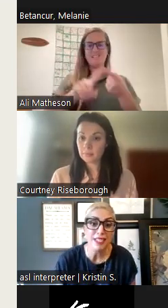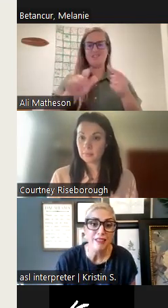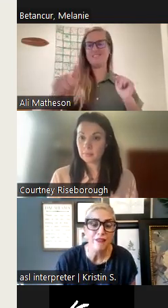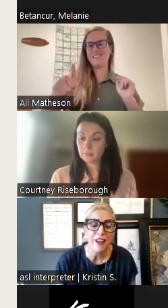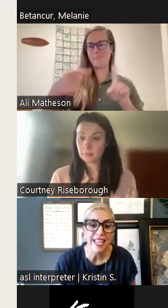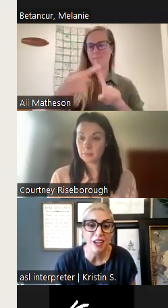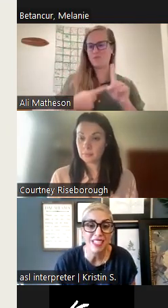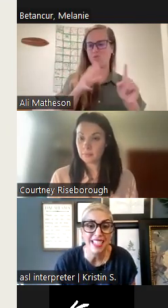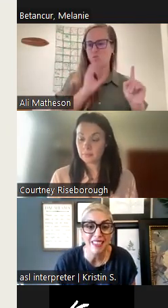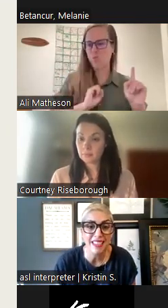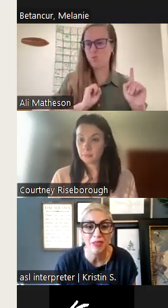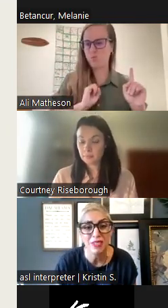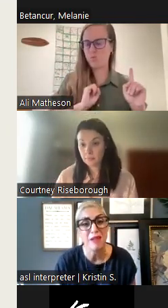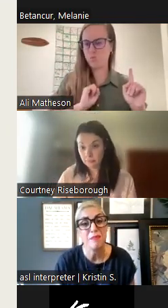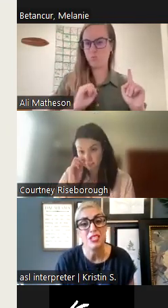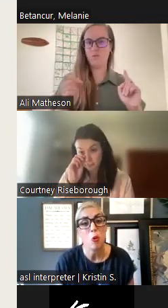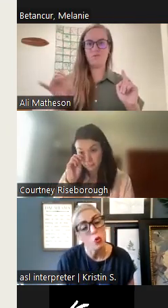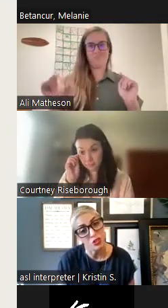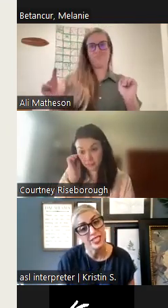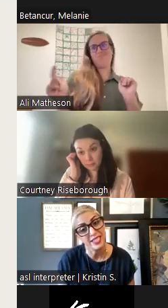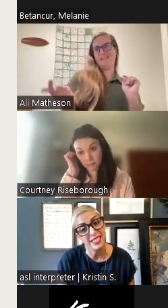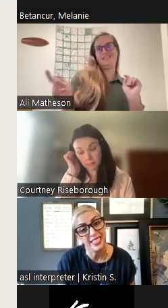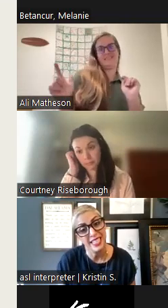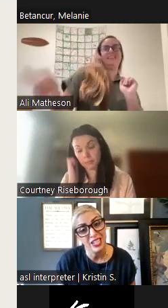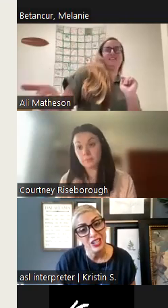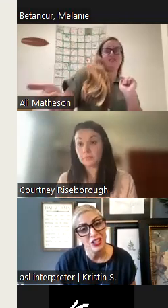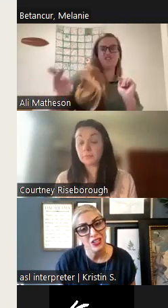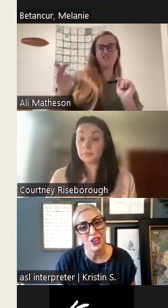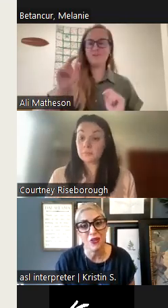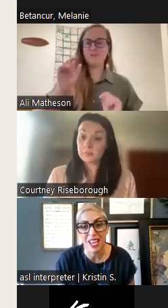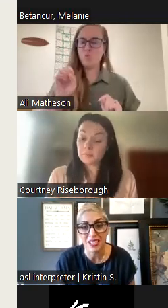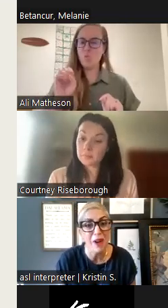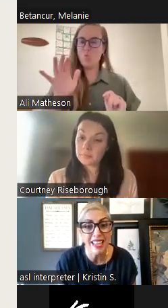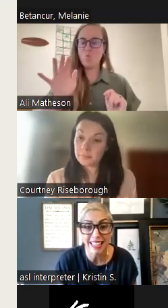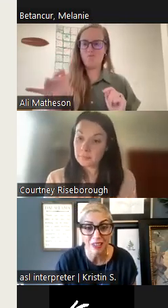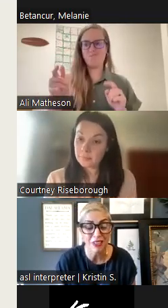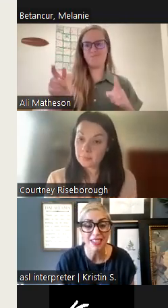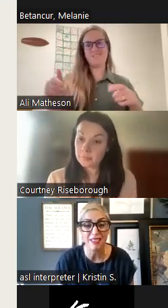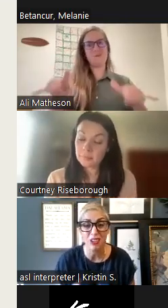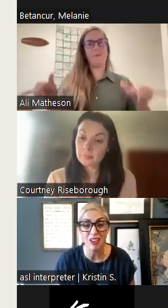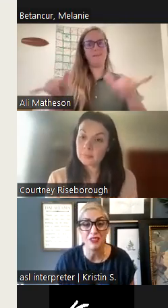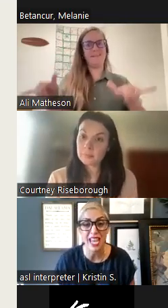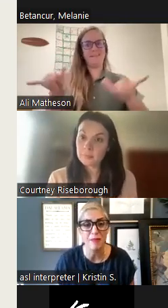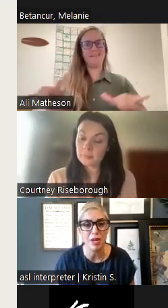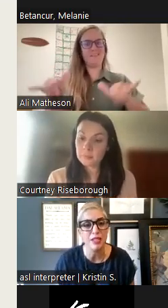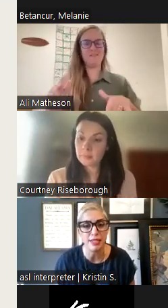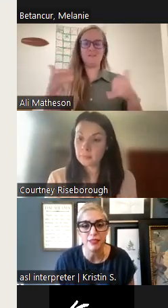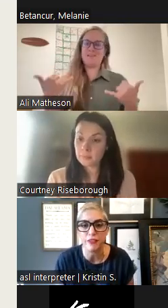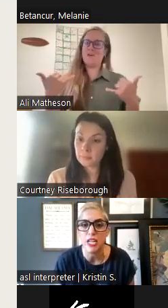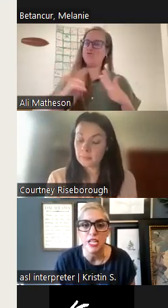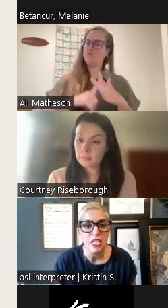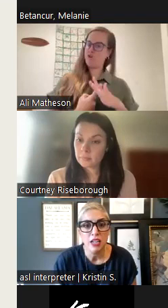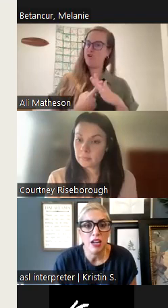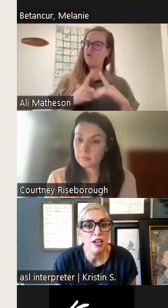my parents didn't find out I was deaf until I was 10 months old. So that's way later. That's a loss of 10 months